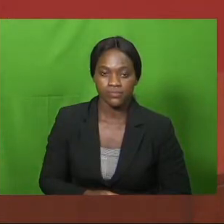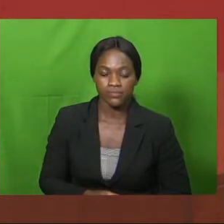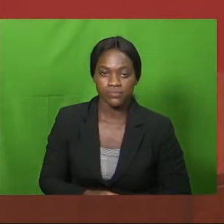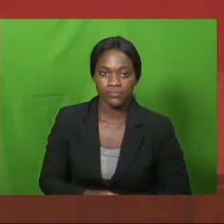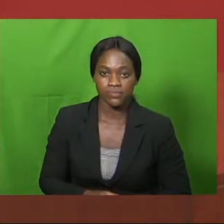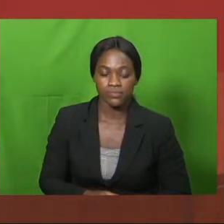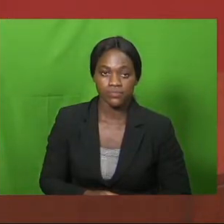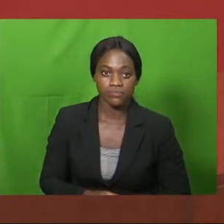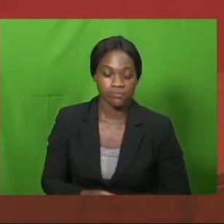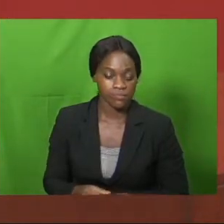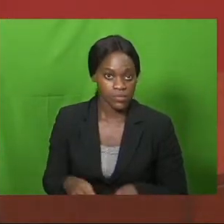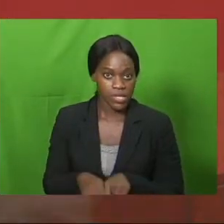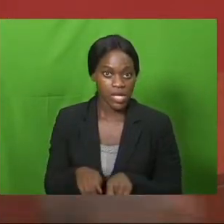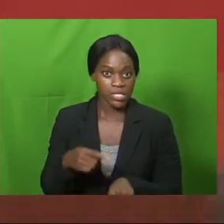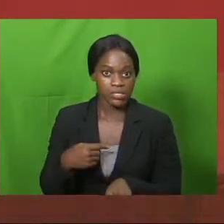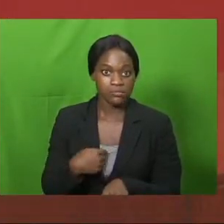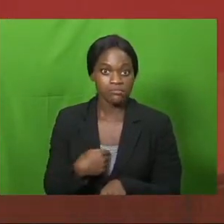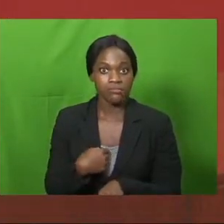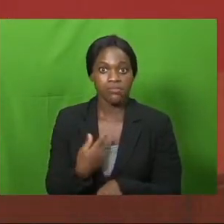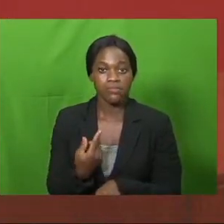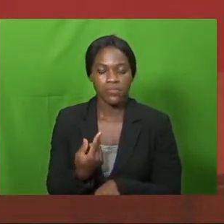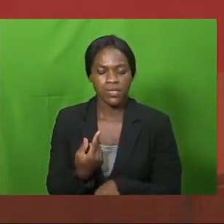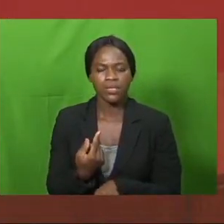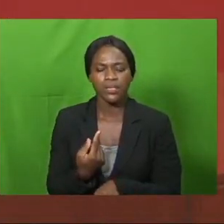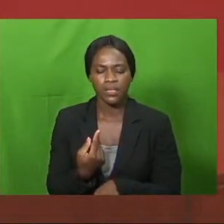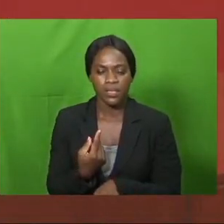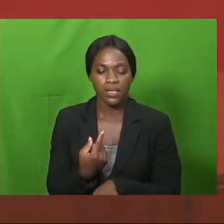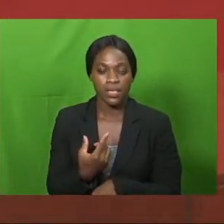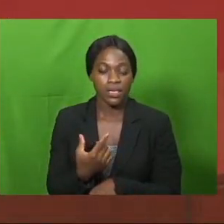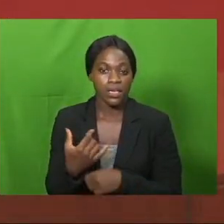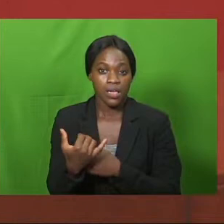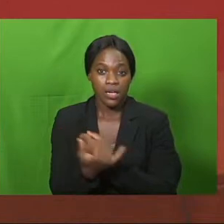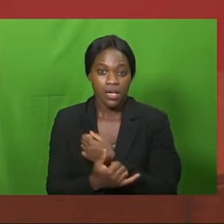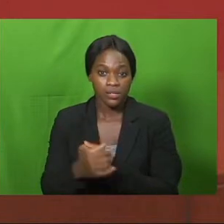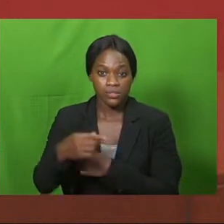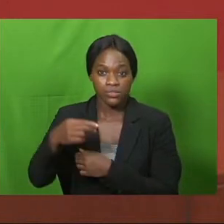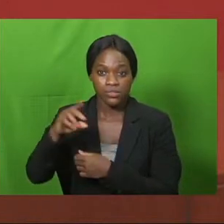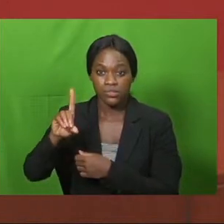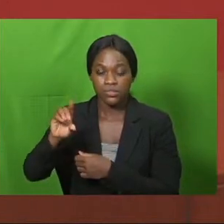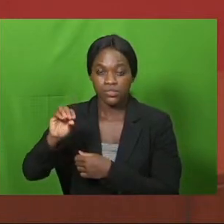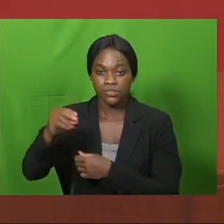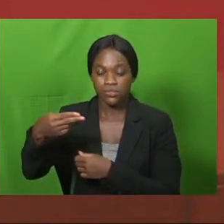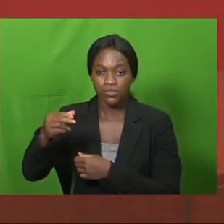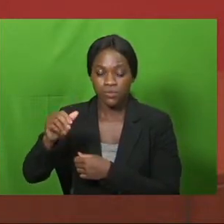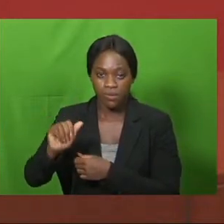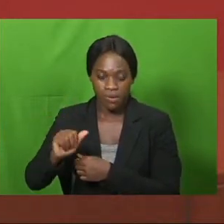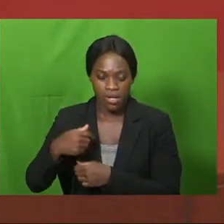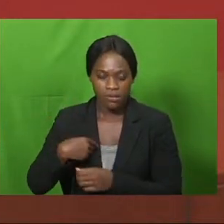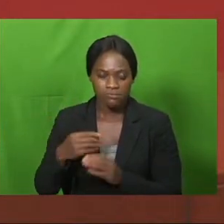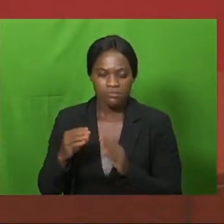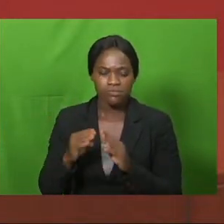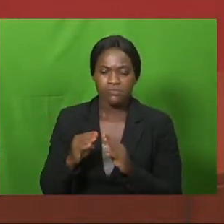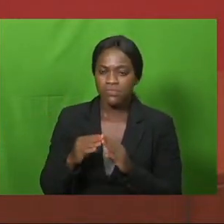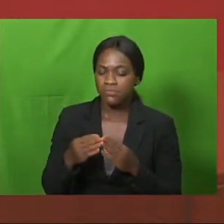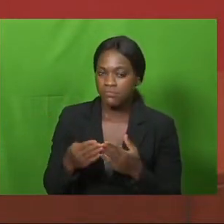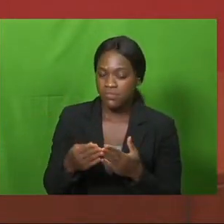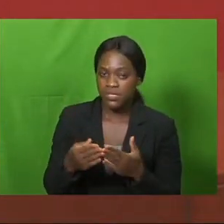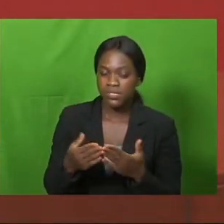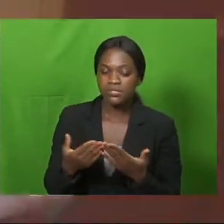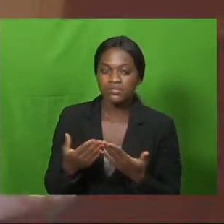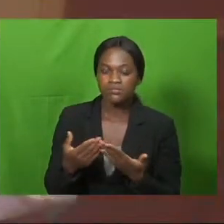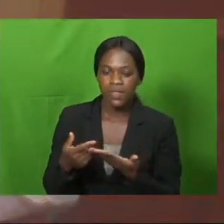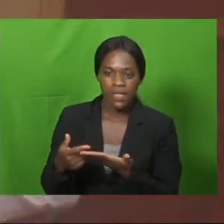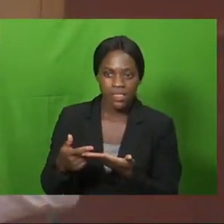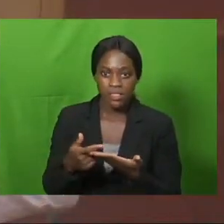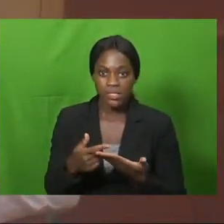Whilst in Doha, I am scheduled to meet with the Emir on bilateral relations between Ghana and